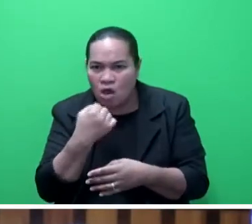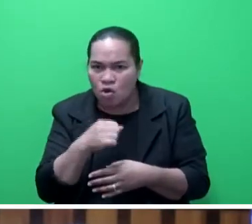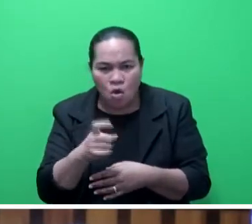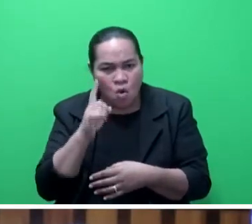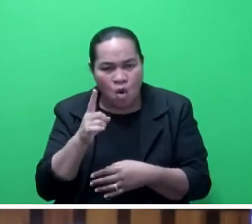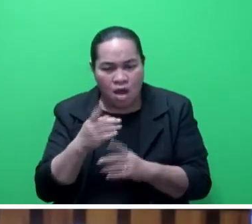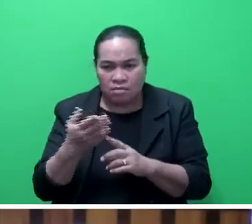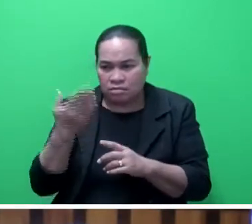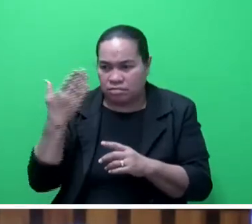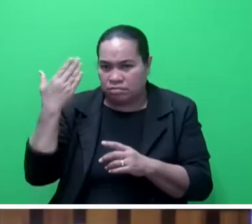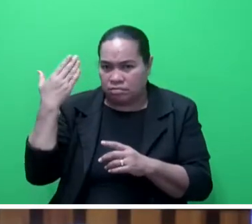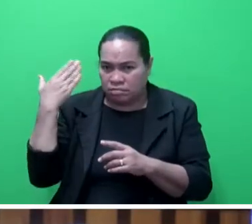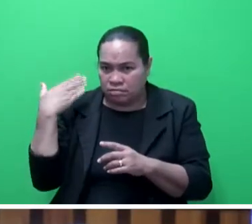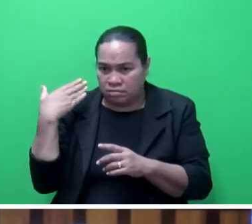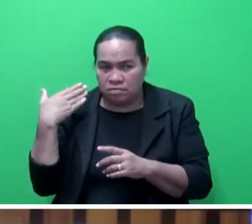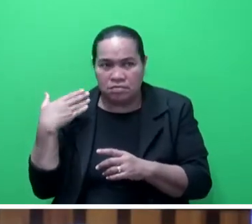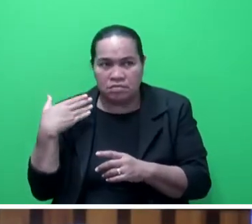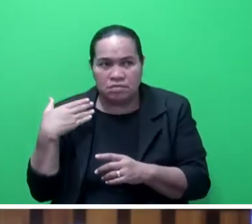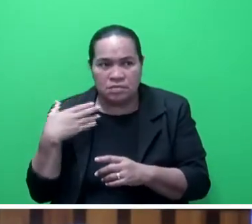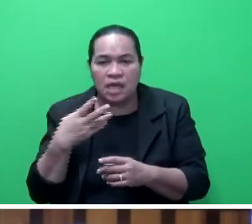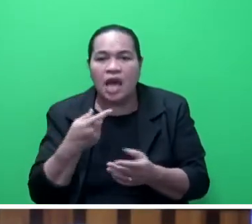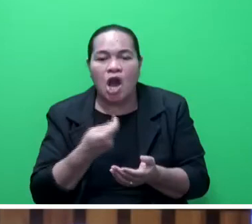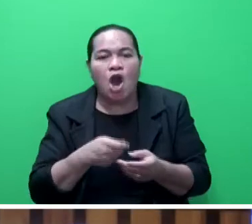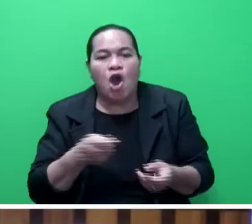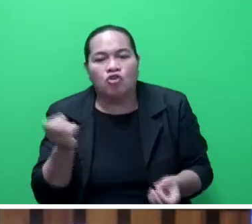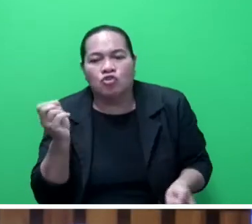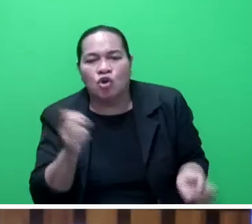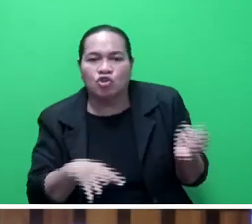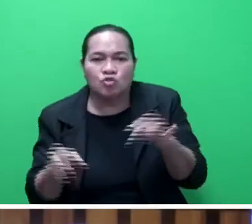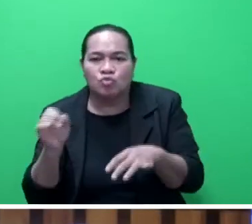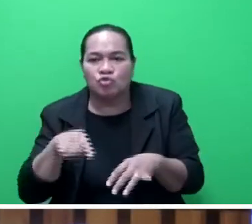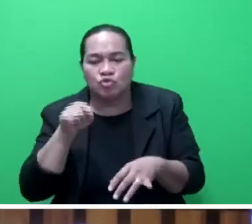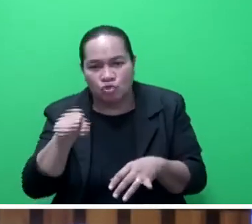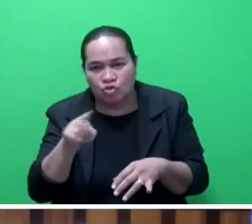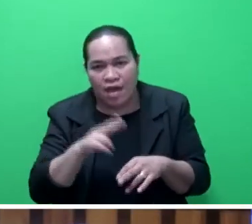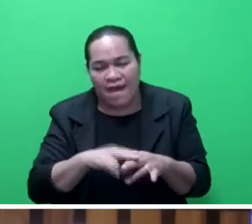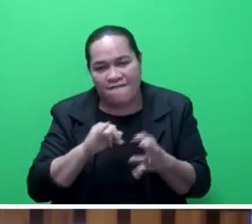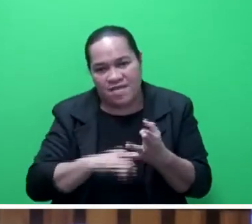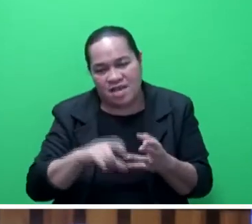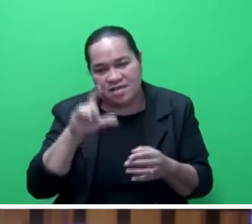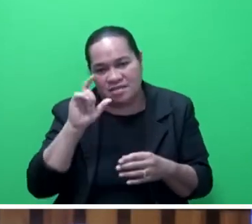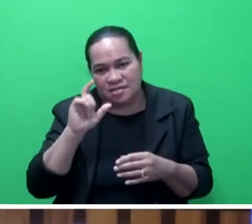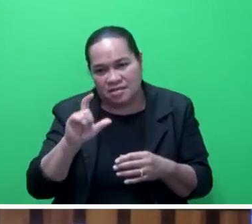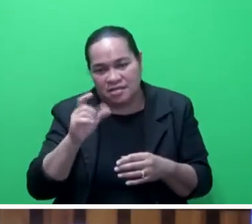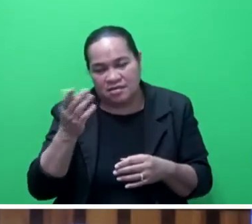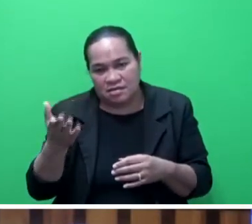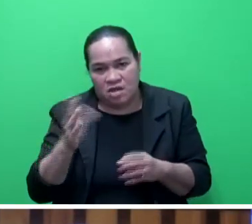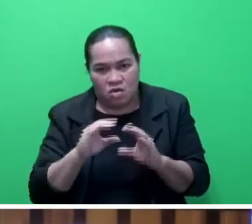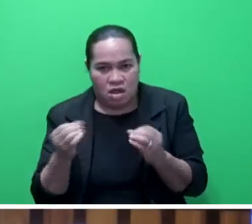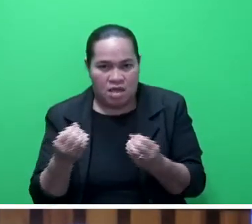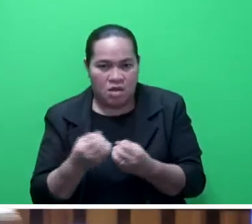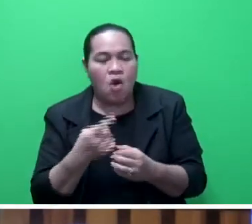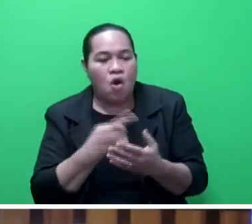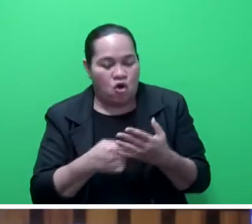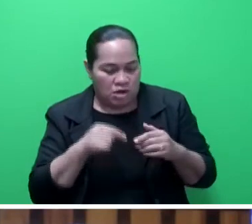past number of decades or so have contributed a single cent towards the equity of this particular organization. It's only